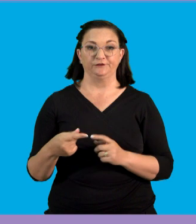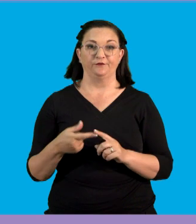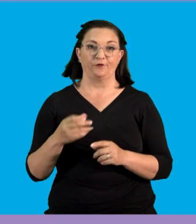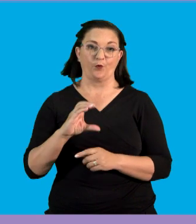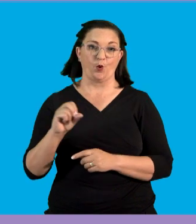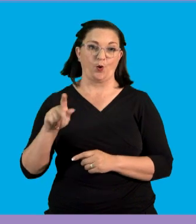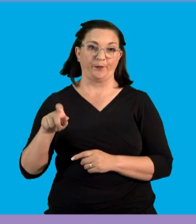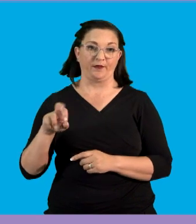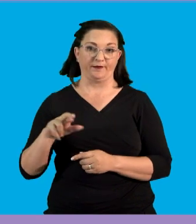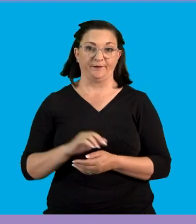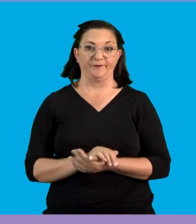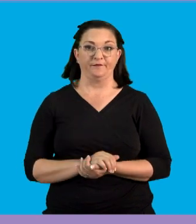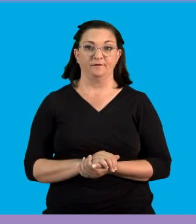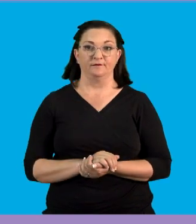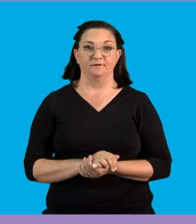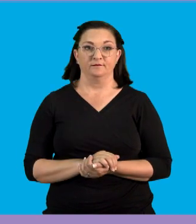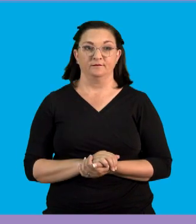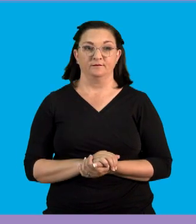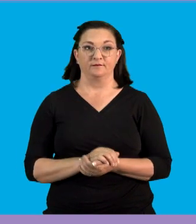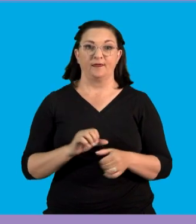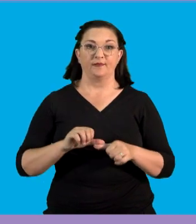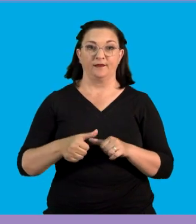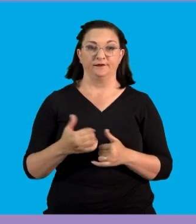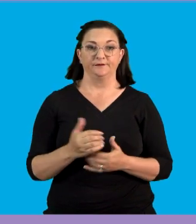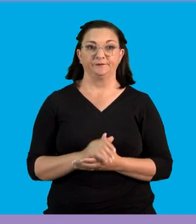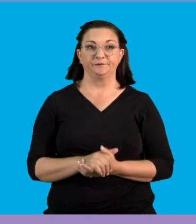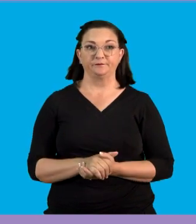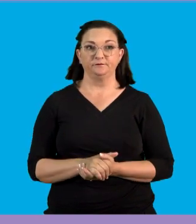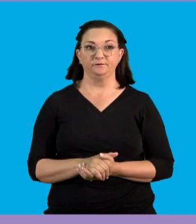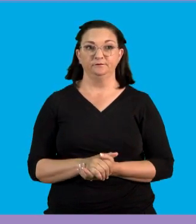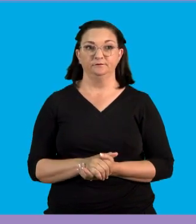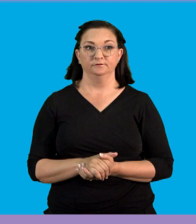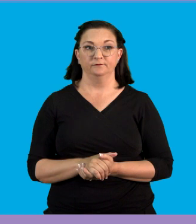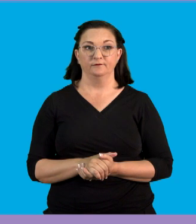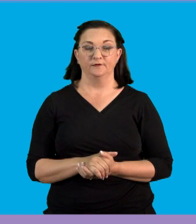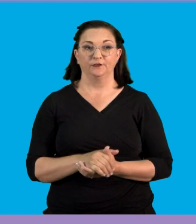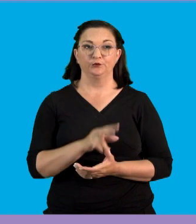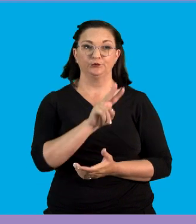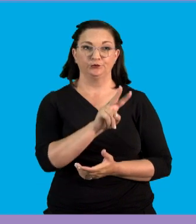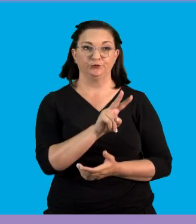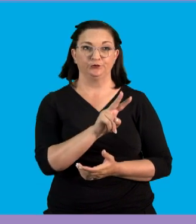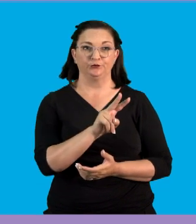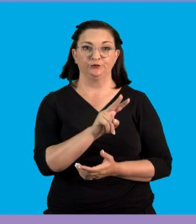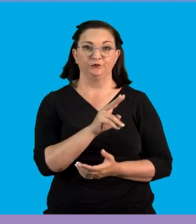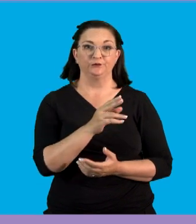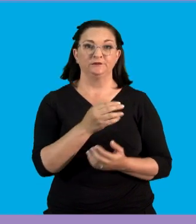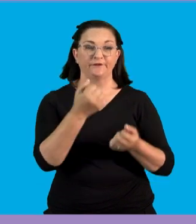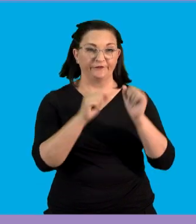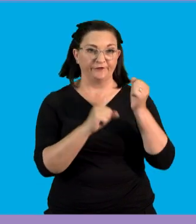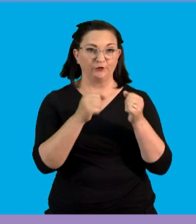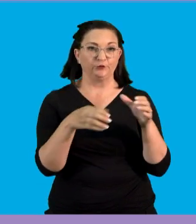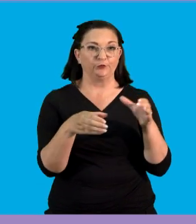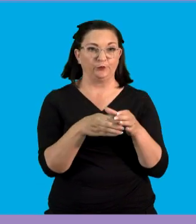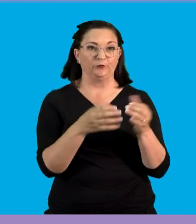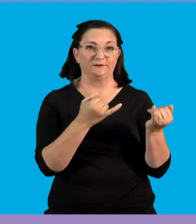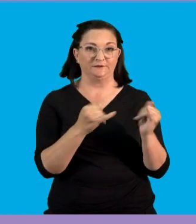copper. Let's move on to the next one. So number 2, we are still in that small